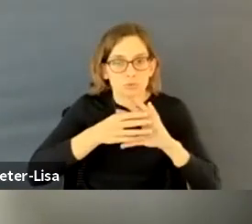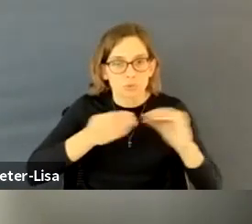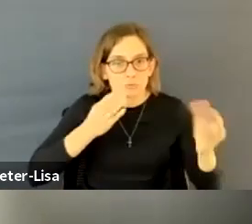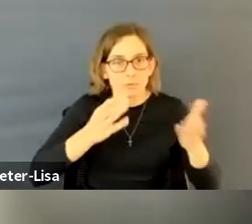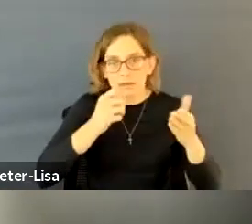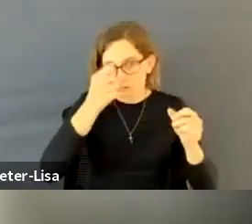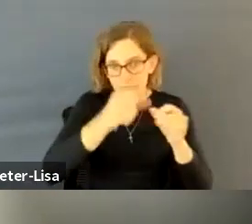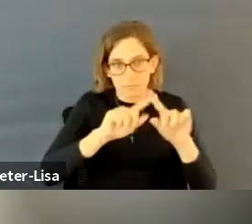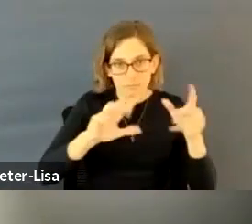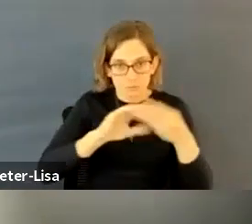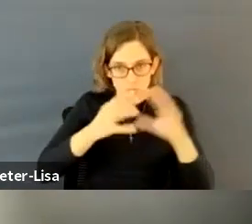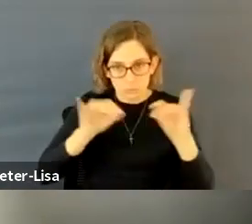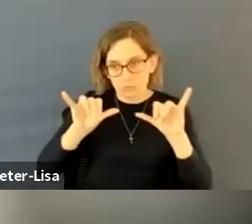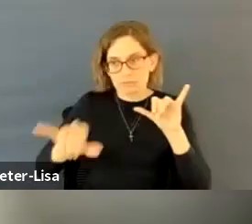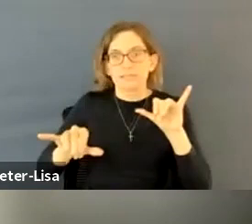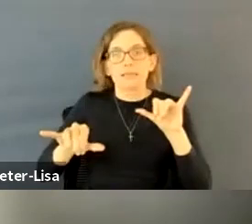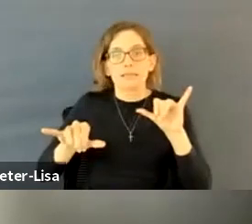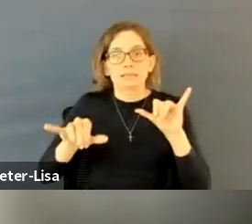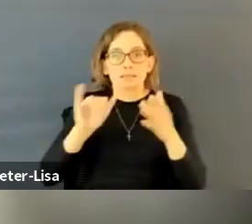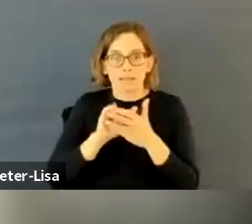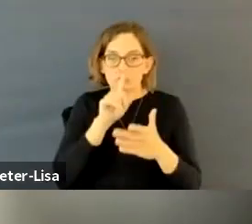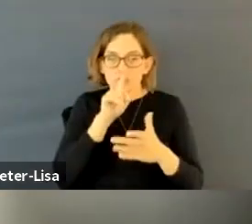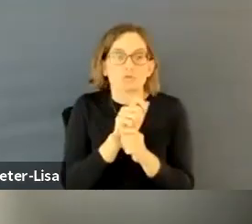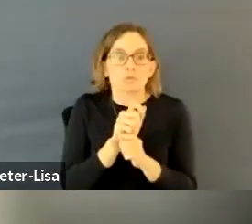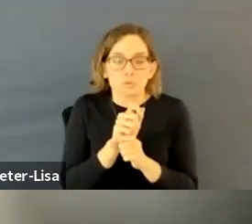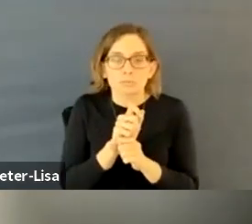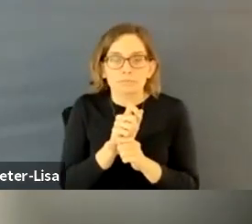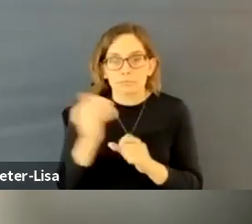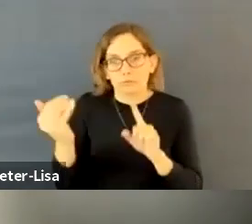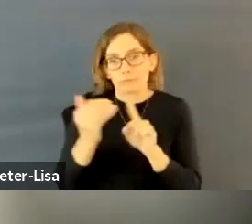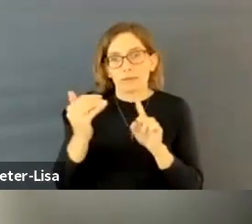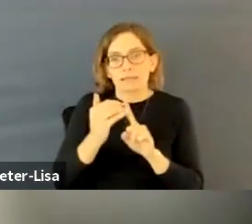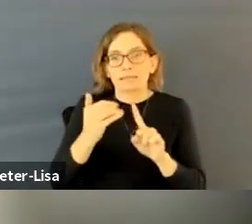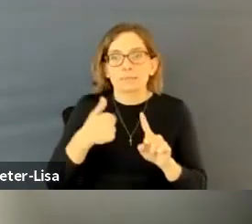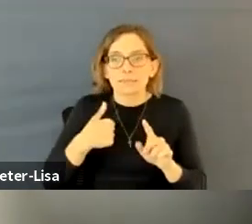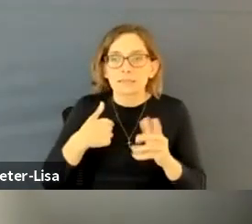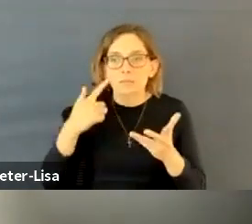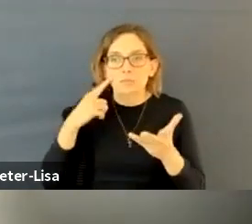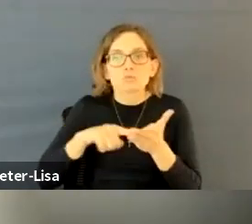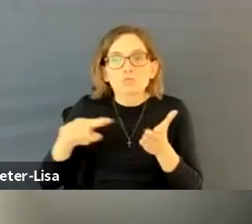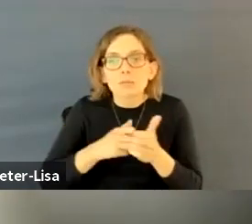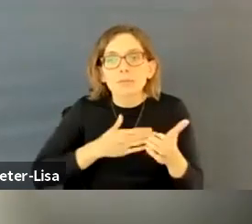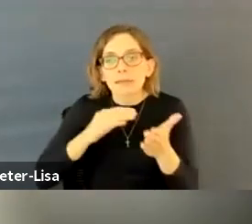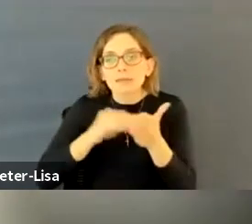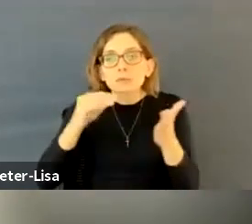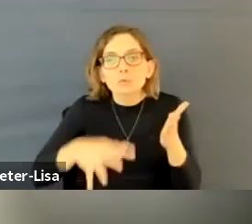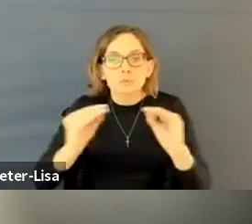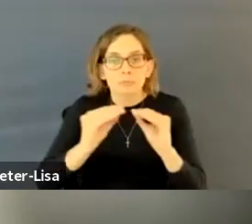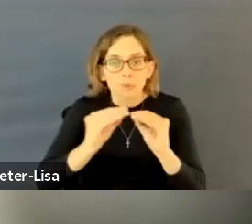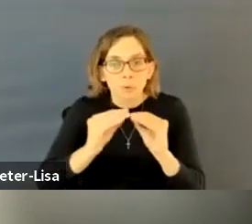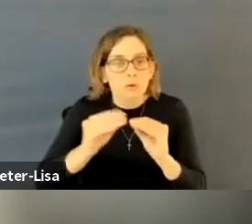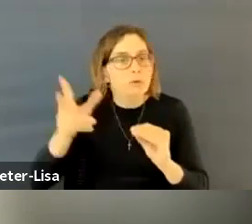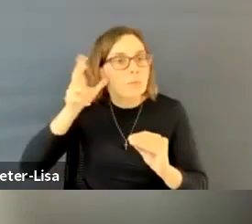what stays. Yeah. That's so true. And just reminds me to check with my students more and hear